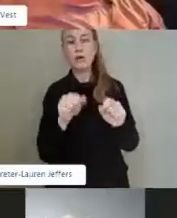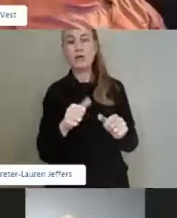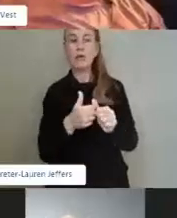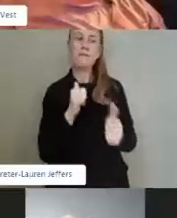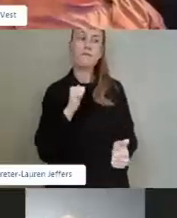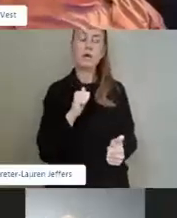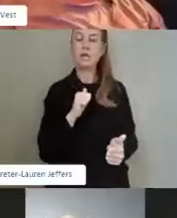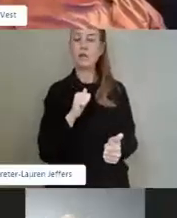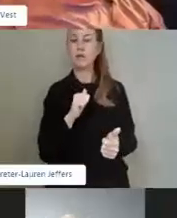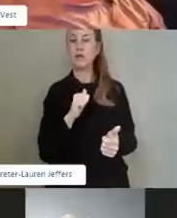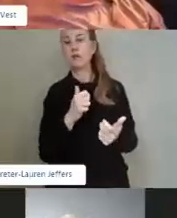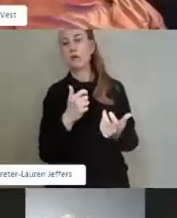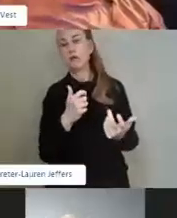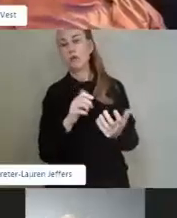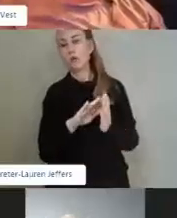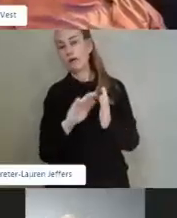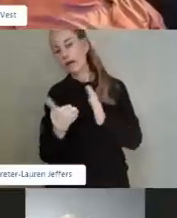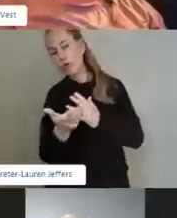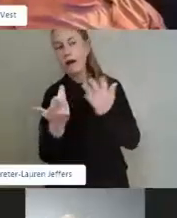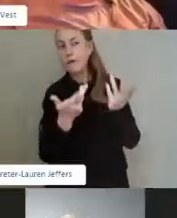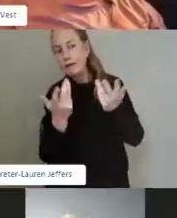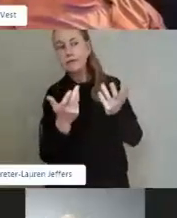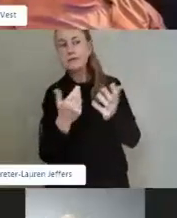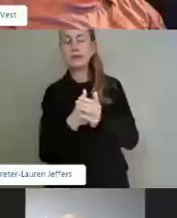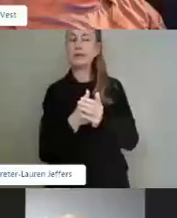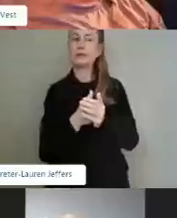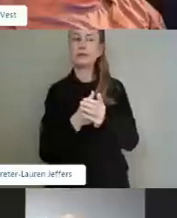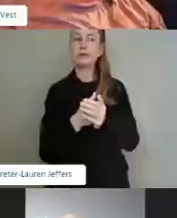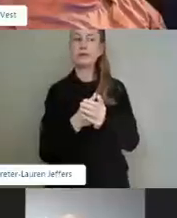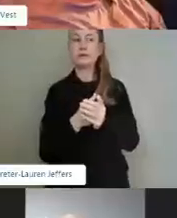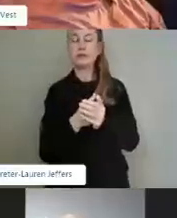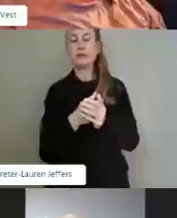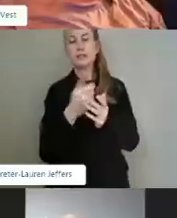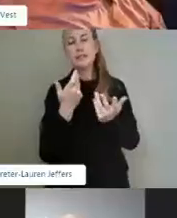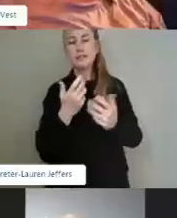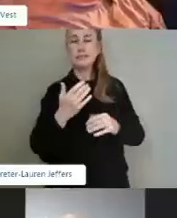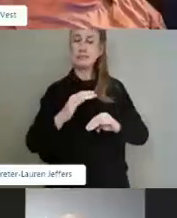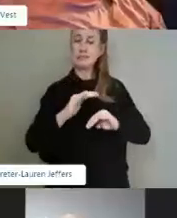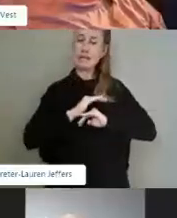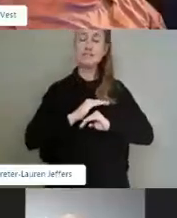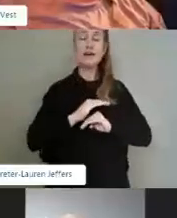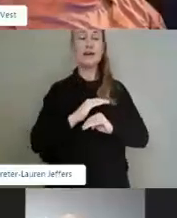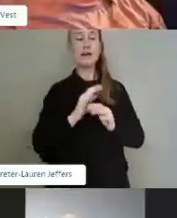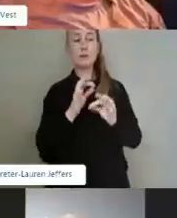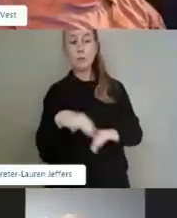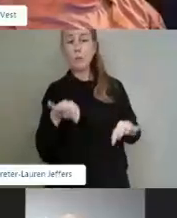that. And but it is a very satisfying, very